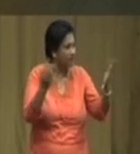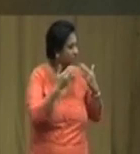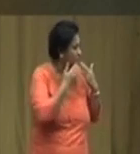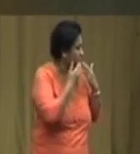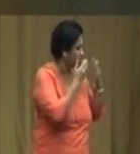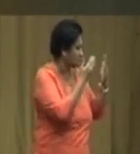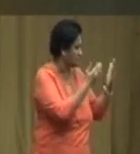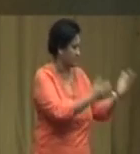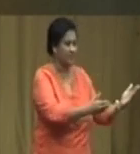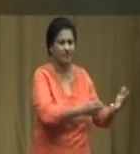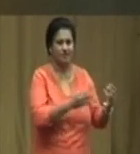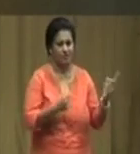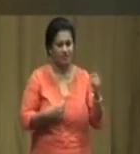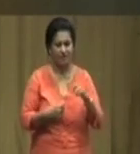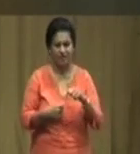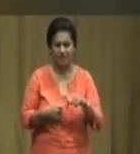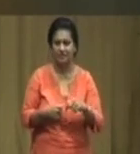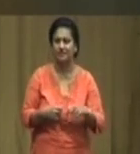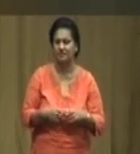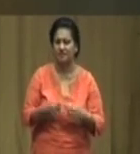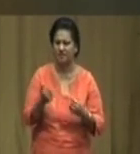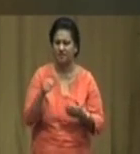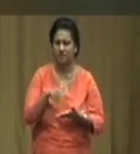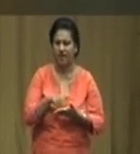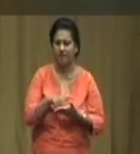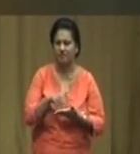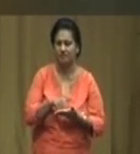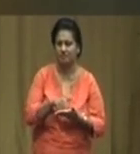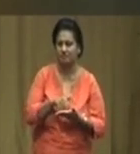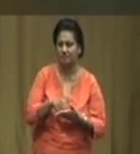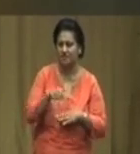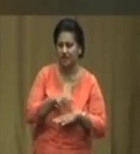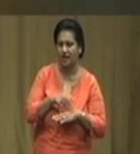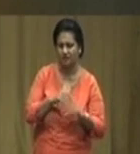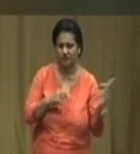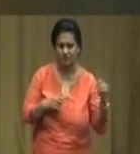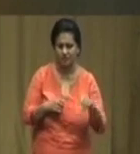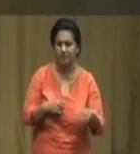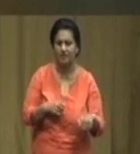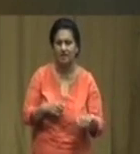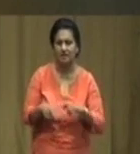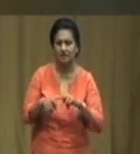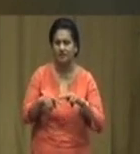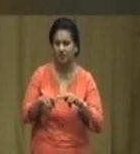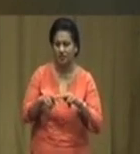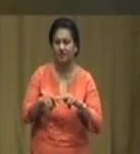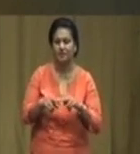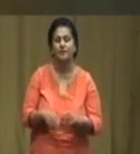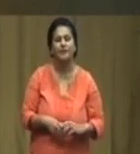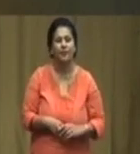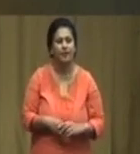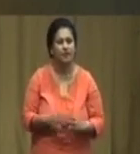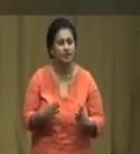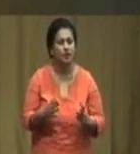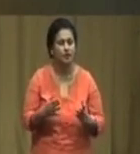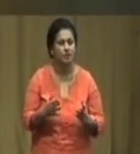I think the time is right for us to have this. I think when we started to look at OER before, it's probably a bit early. Good idea. USP